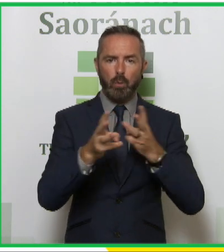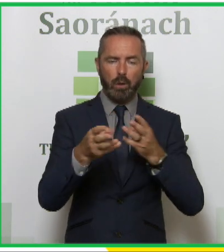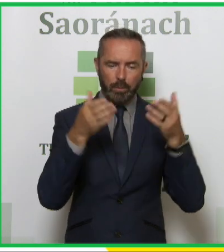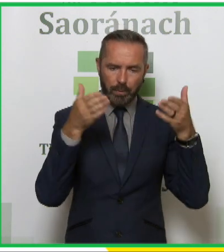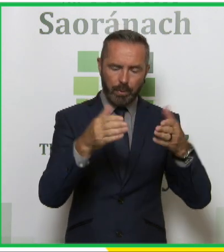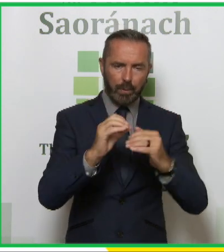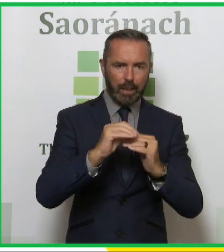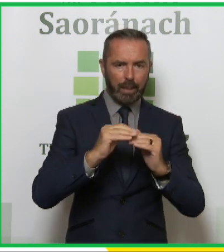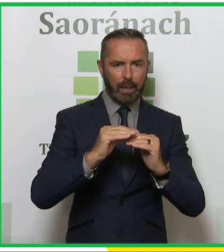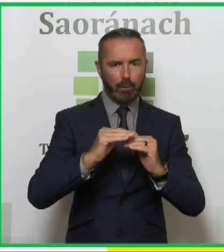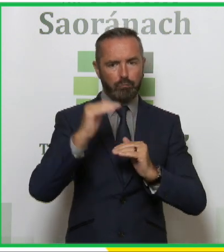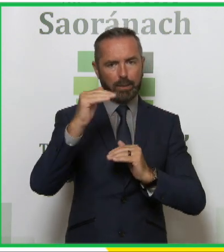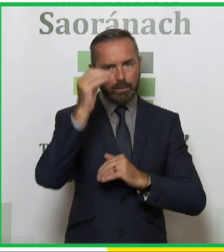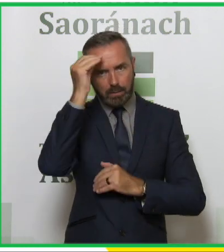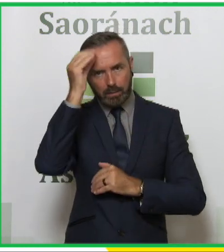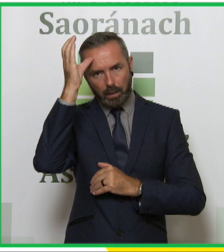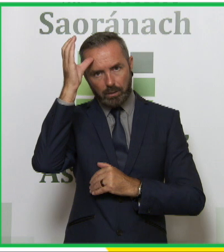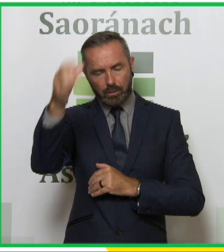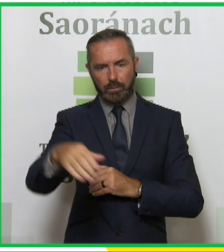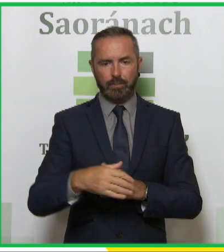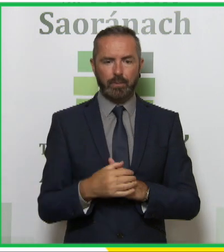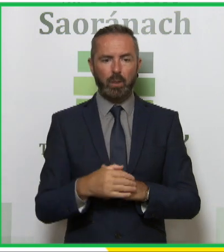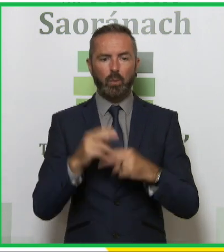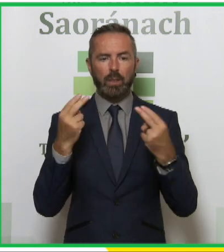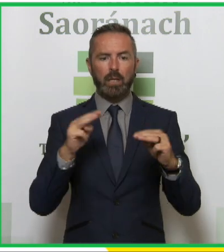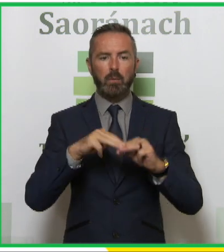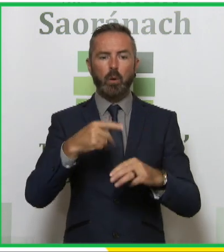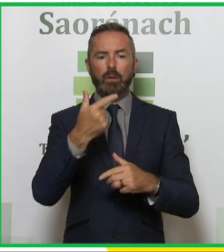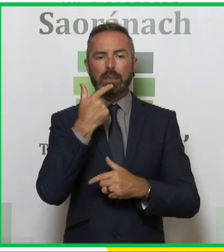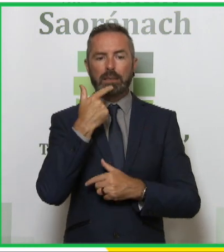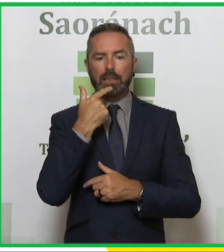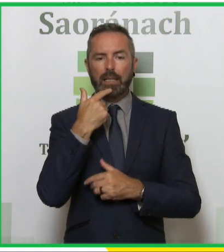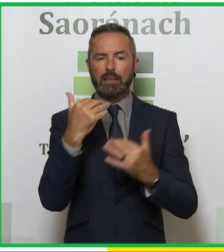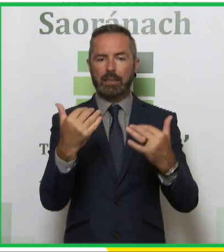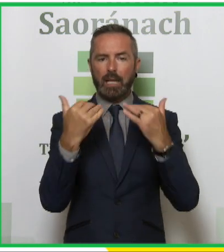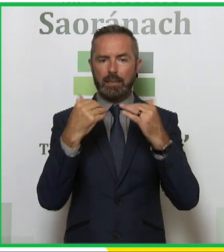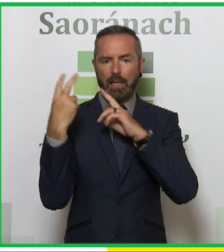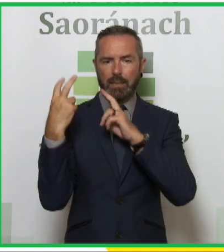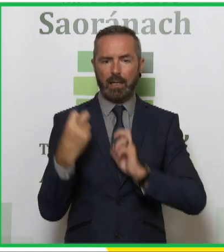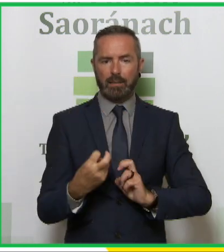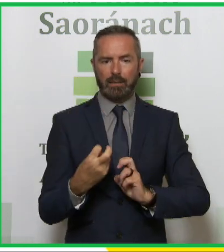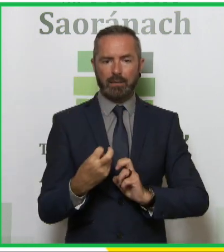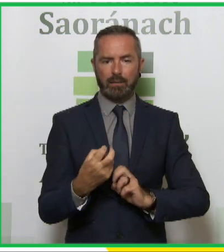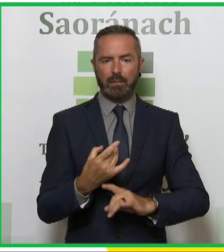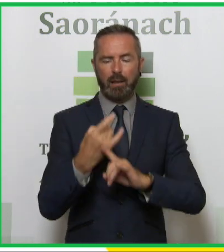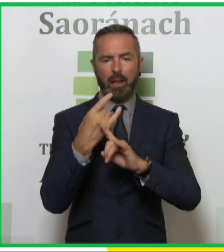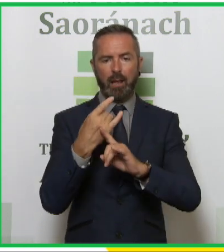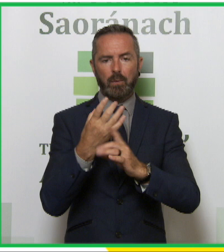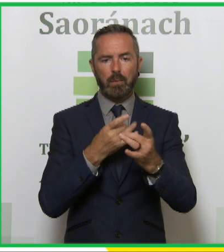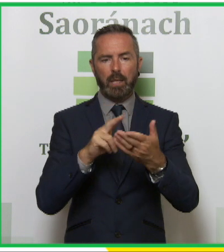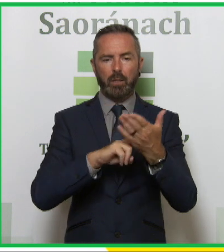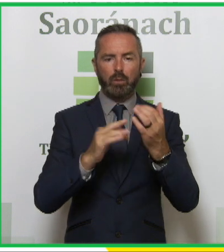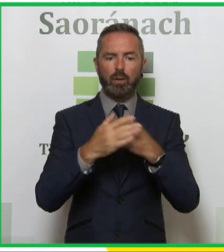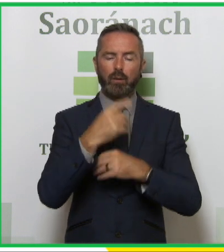knowledge. We need more secondary data analysis to really make use of the